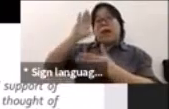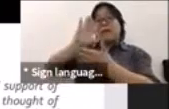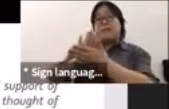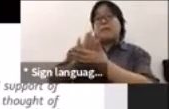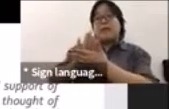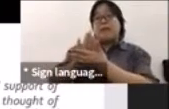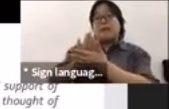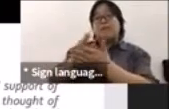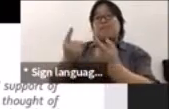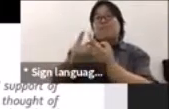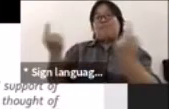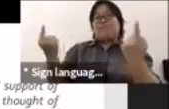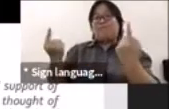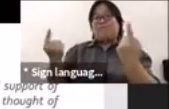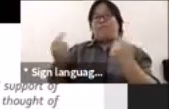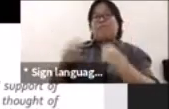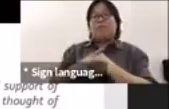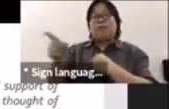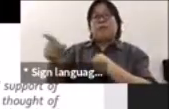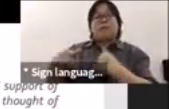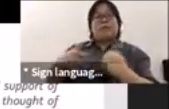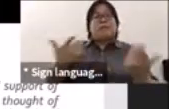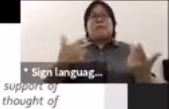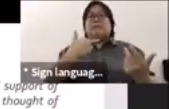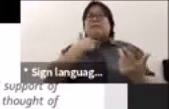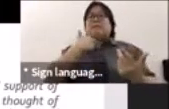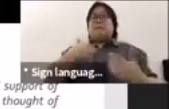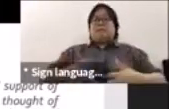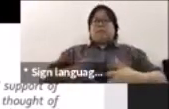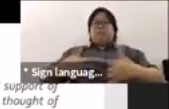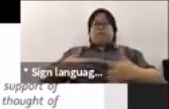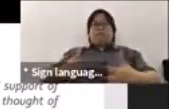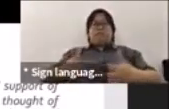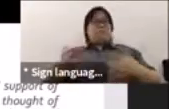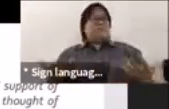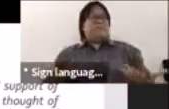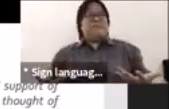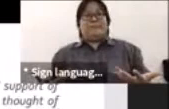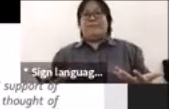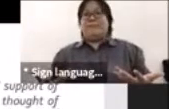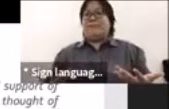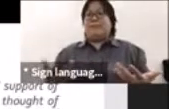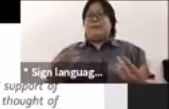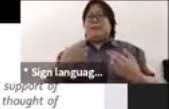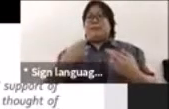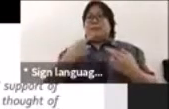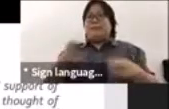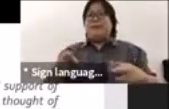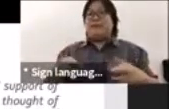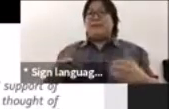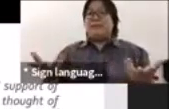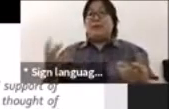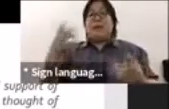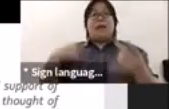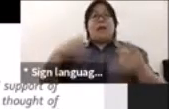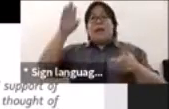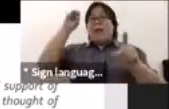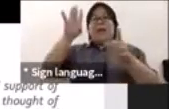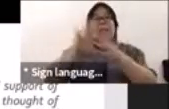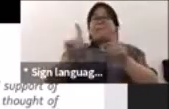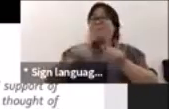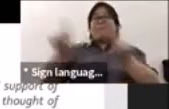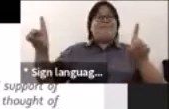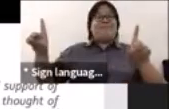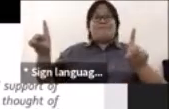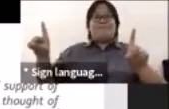and she found herself pregnant. And she's replied that when my husband left me, a lot of people have said bad